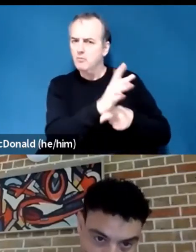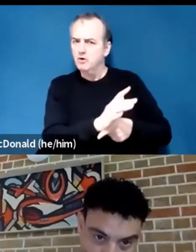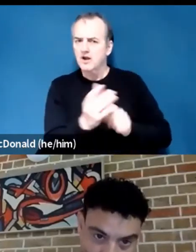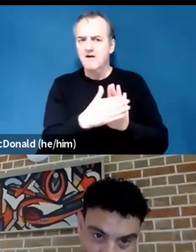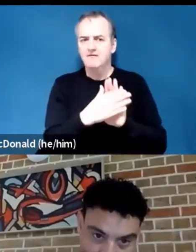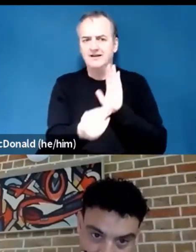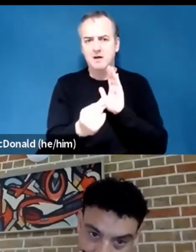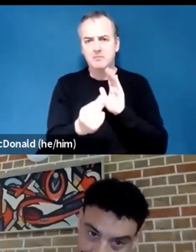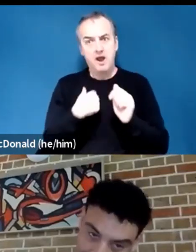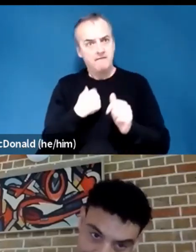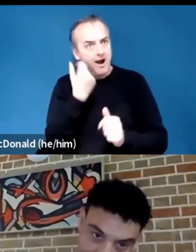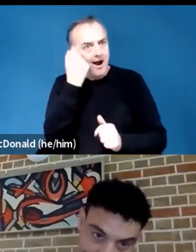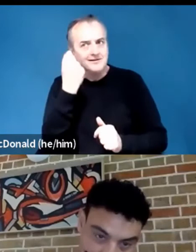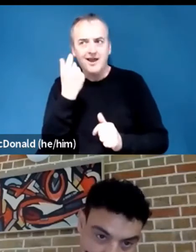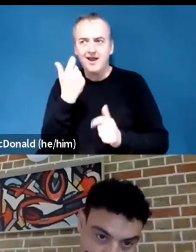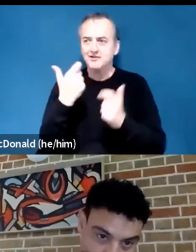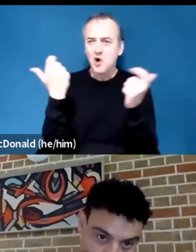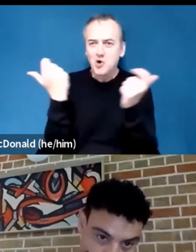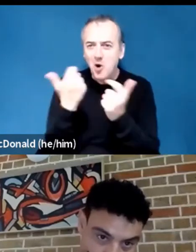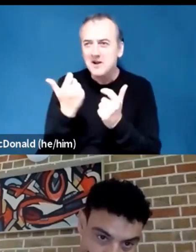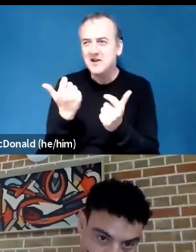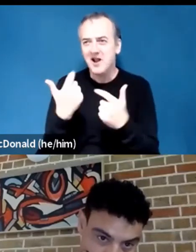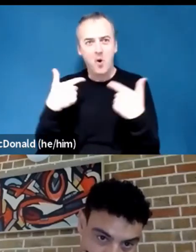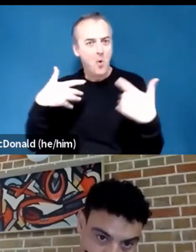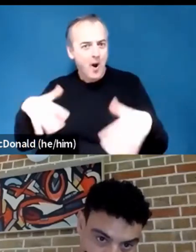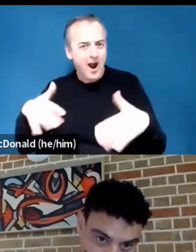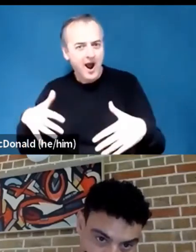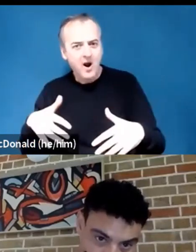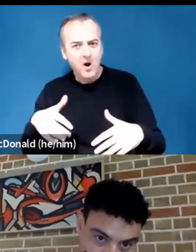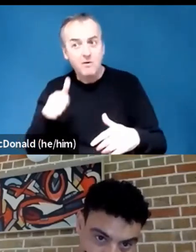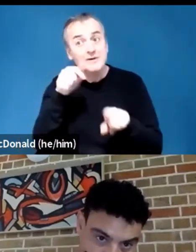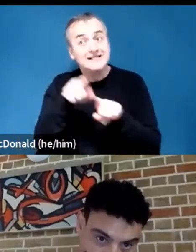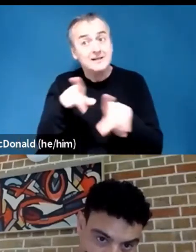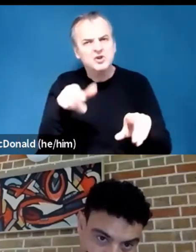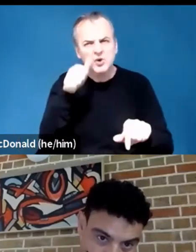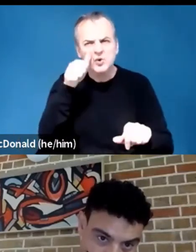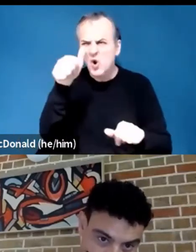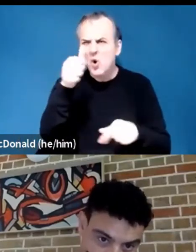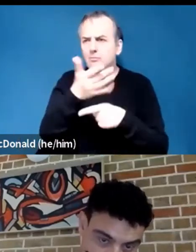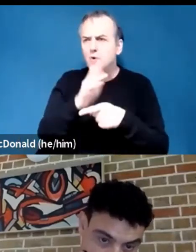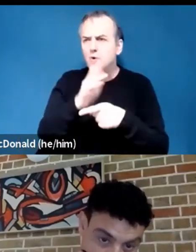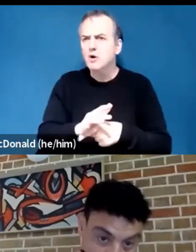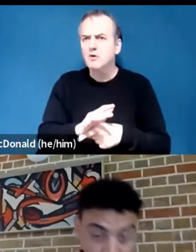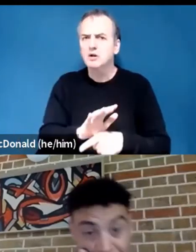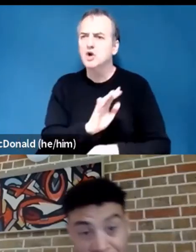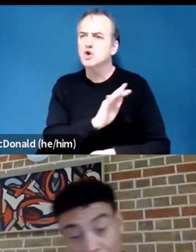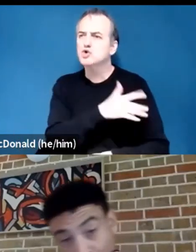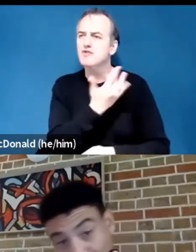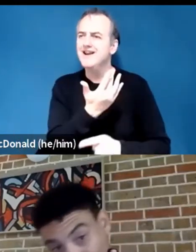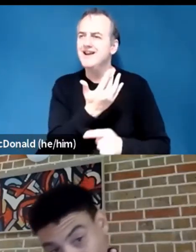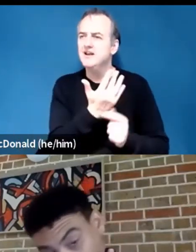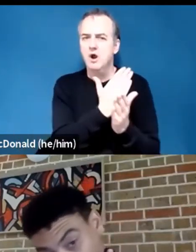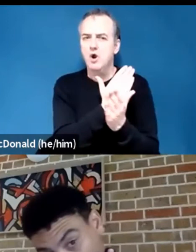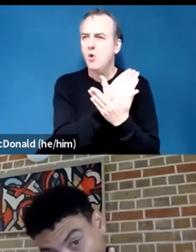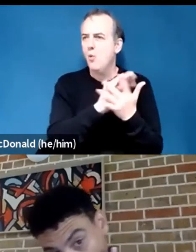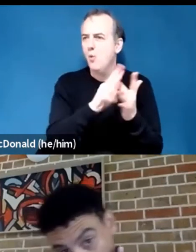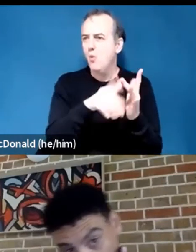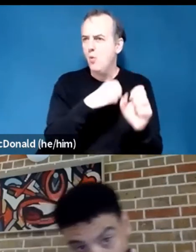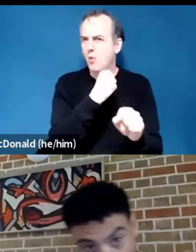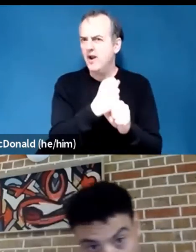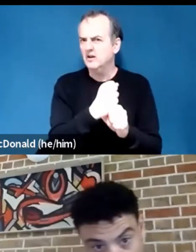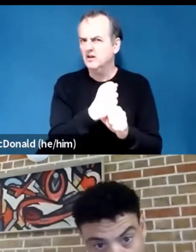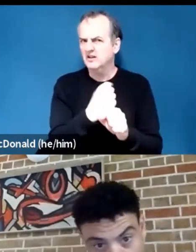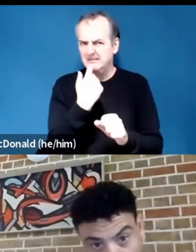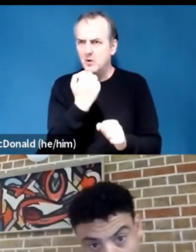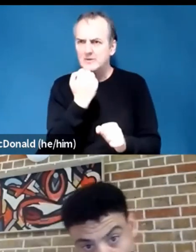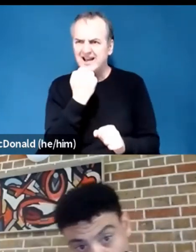you've got a zany comedy that's a bit off the wall and you go, oh, you know, Green Wing, and someone goes, oh, like 25 years ago. I'm really worried